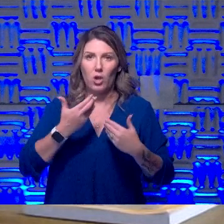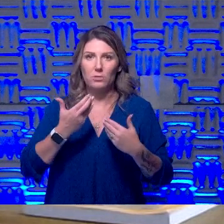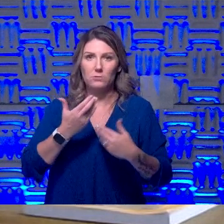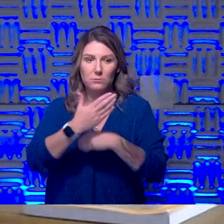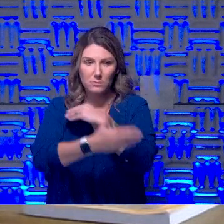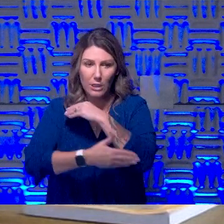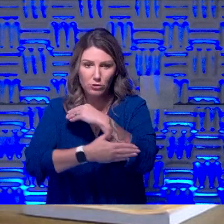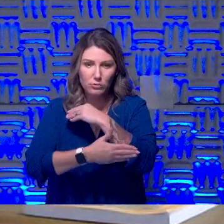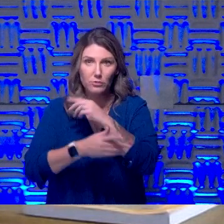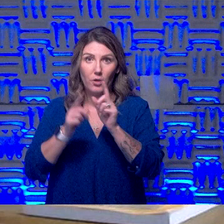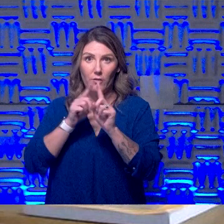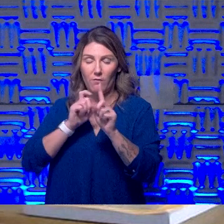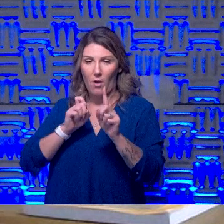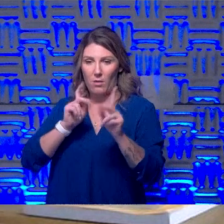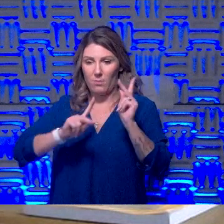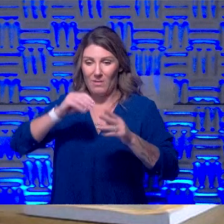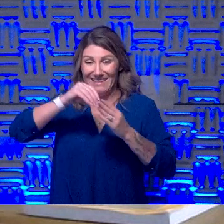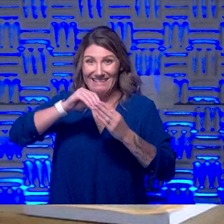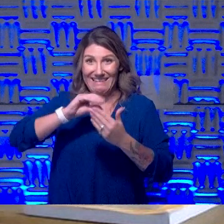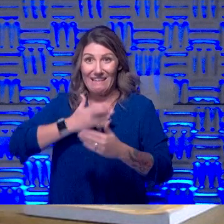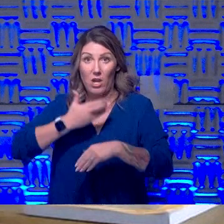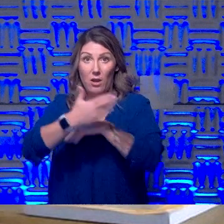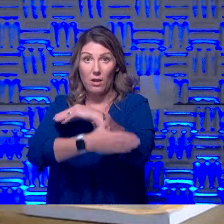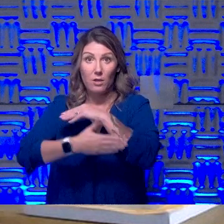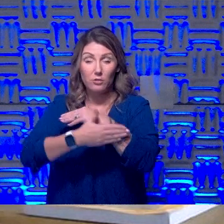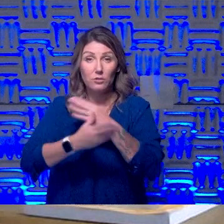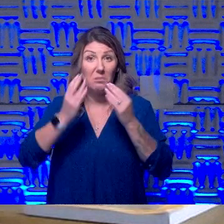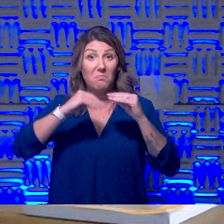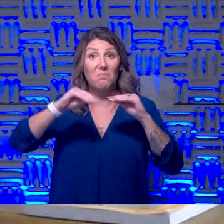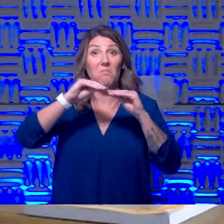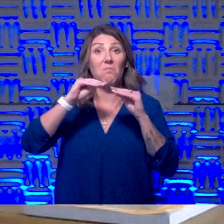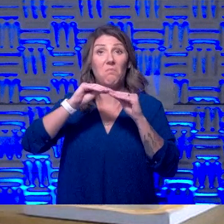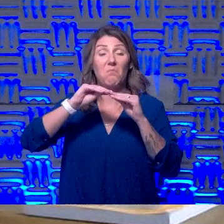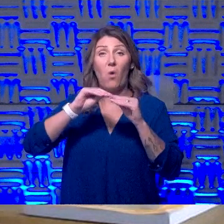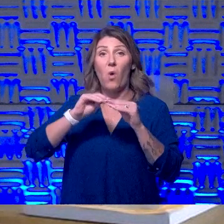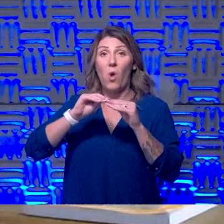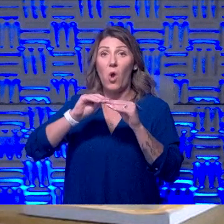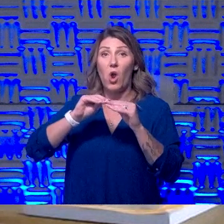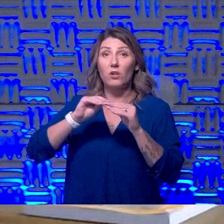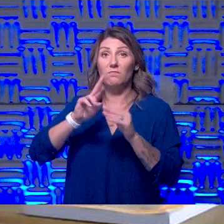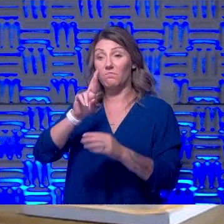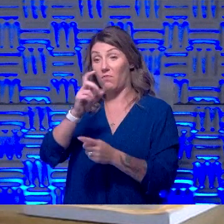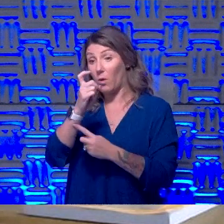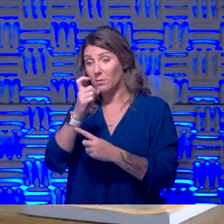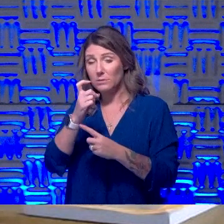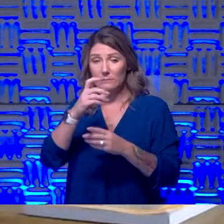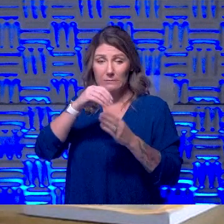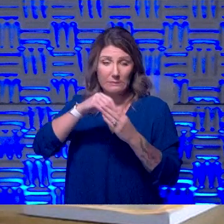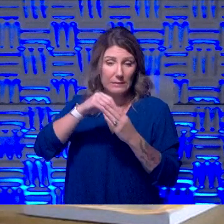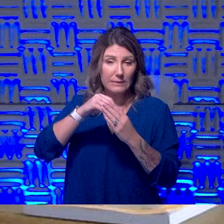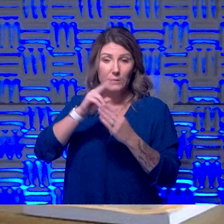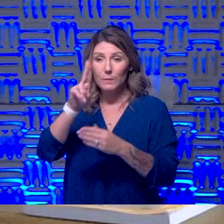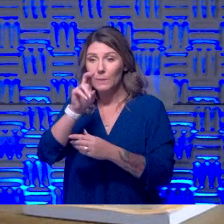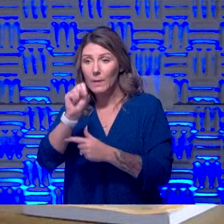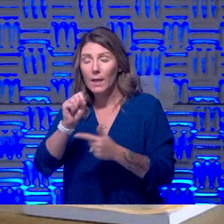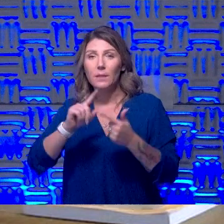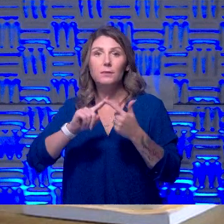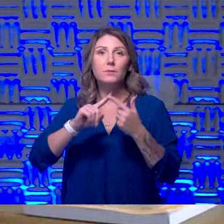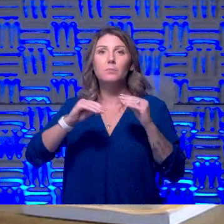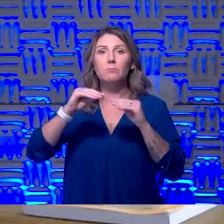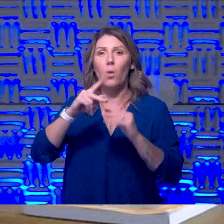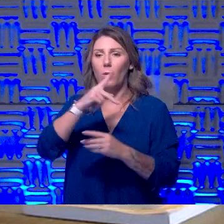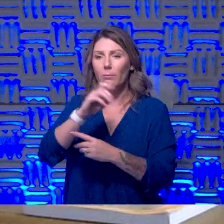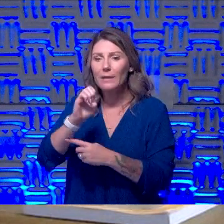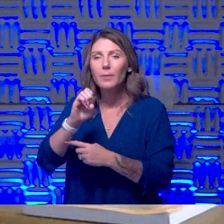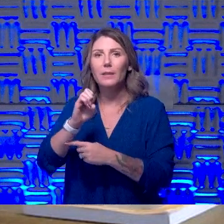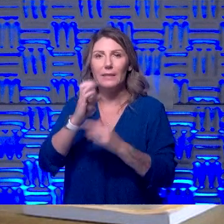for example, let's produce more pharmaceuticals in the United States. Let's produce more PPE in the United States so that